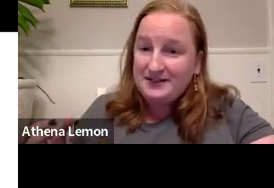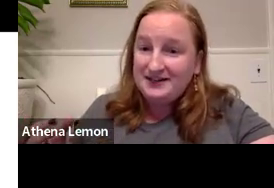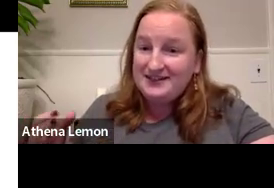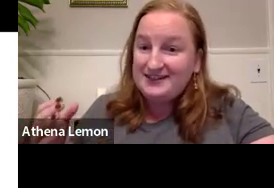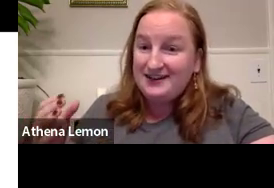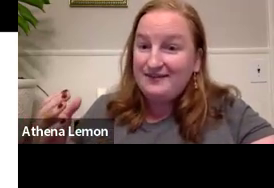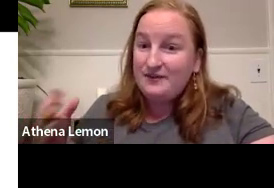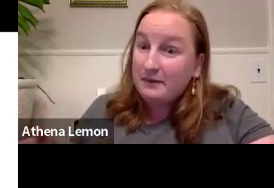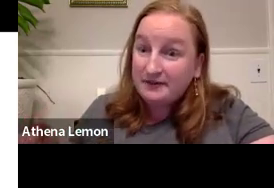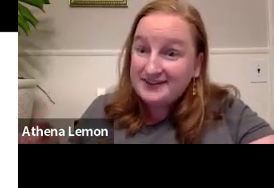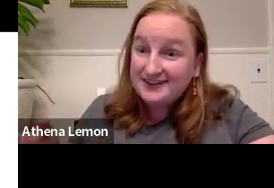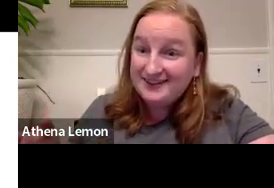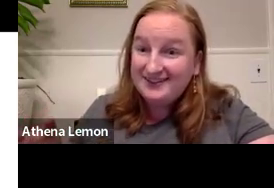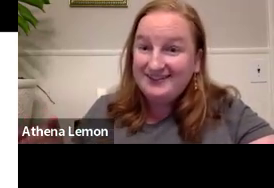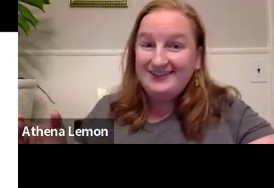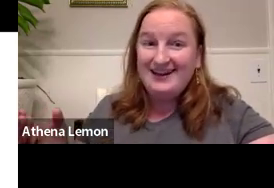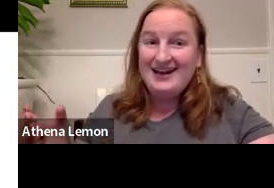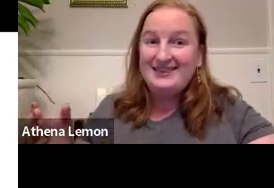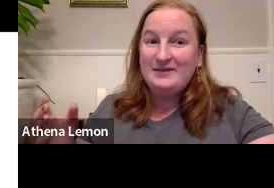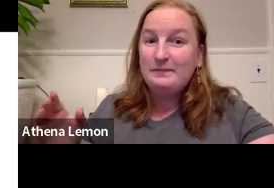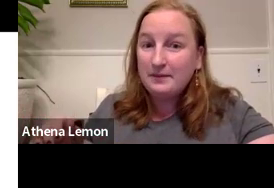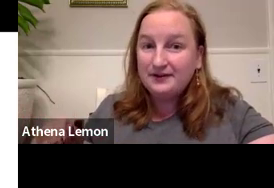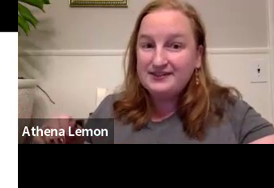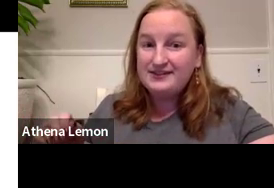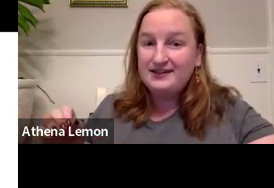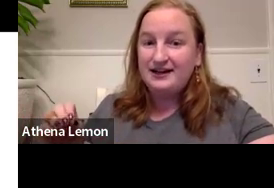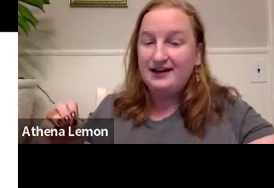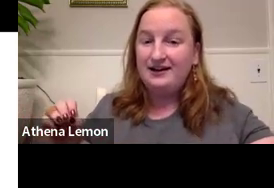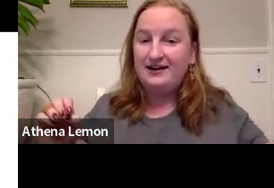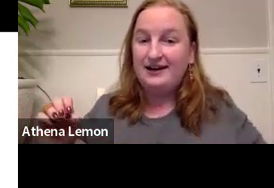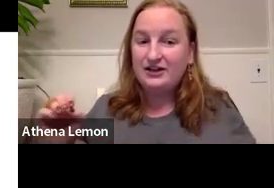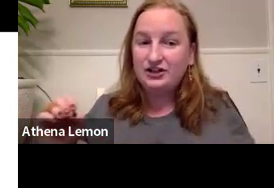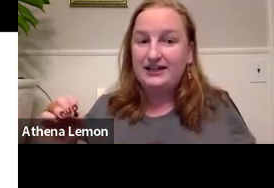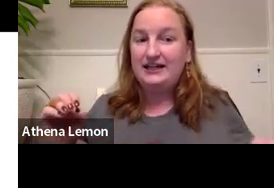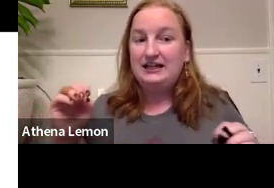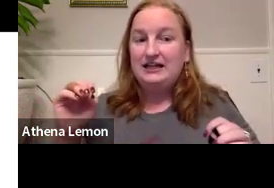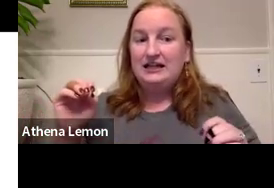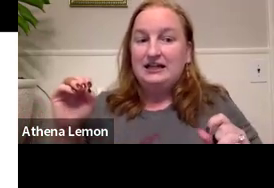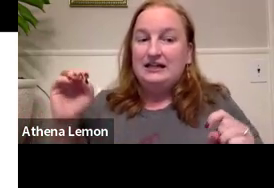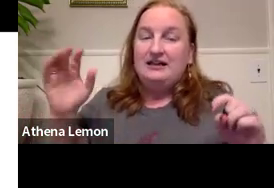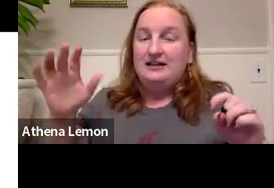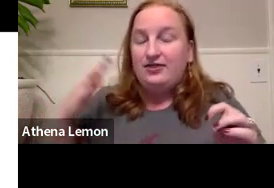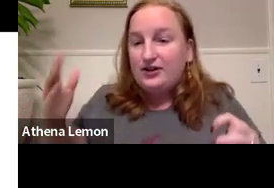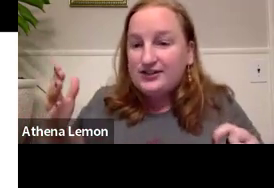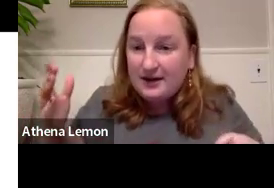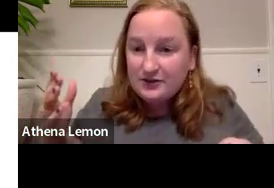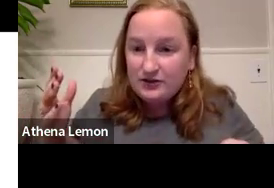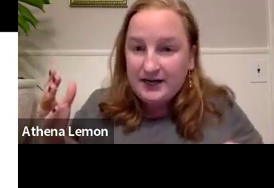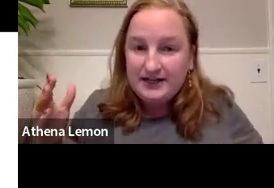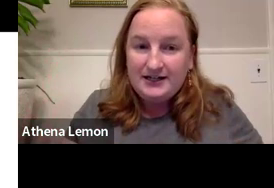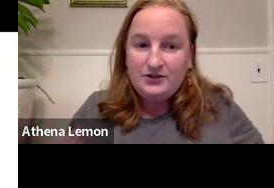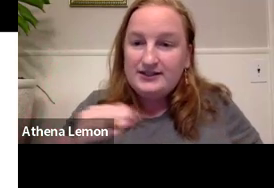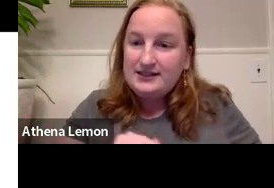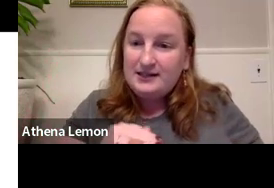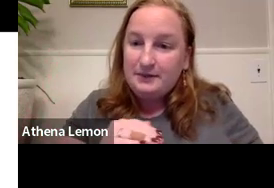my hands because of the bubbles. And the bubbles, actually, there's